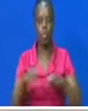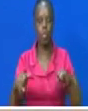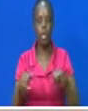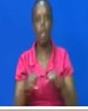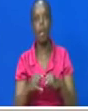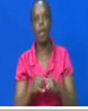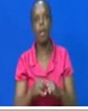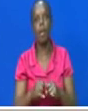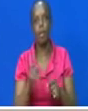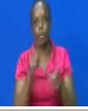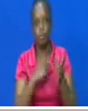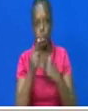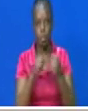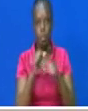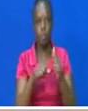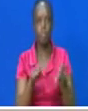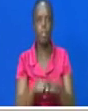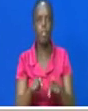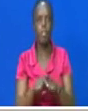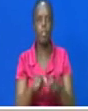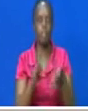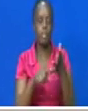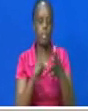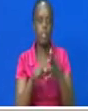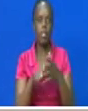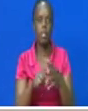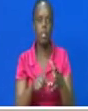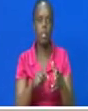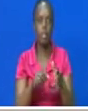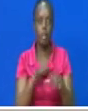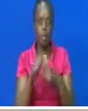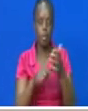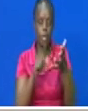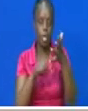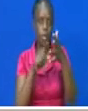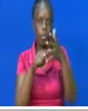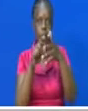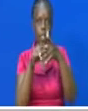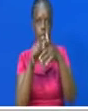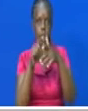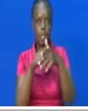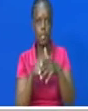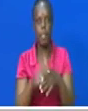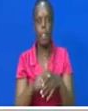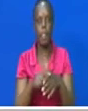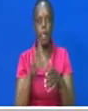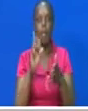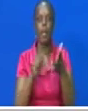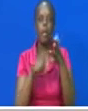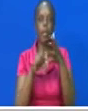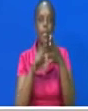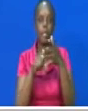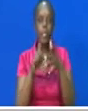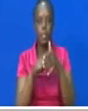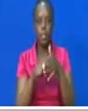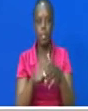talked about those in statistics. We also talked about counting. We talked about counting, that